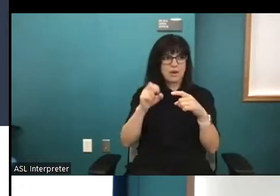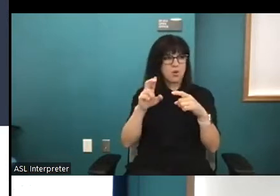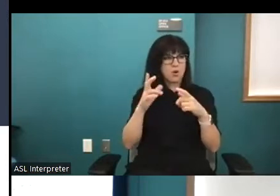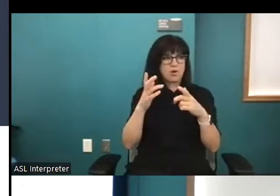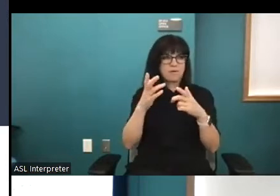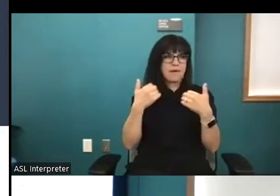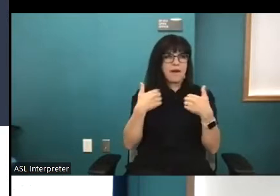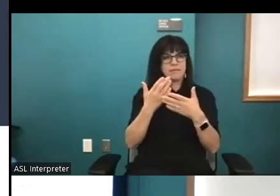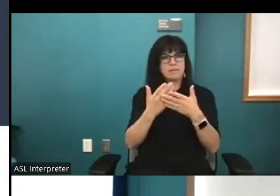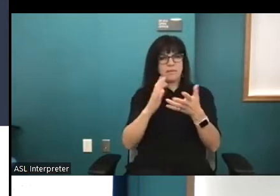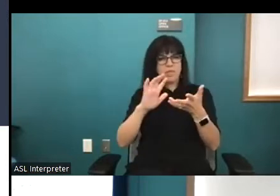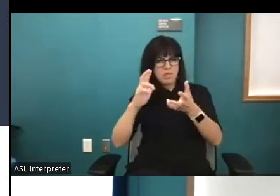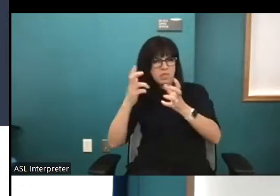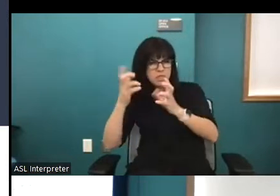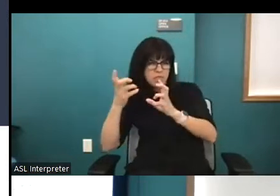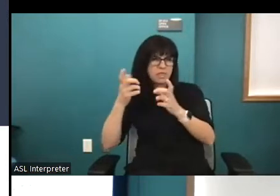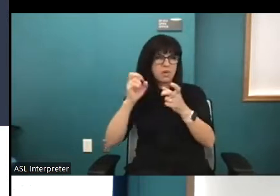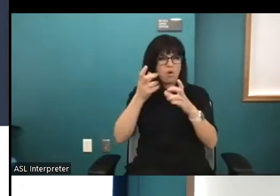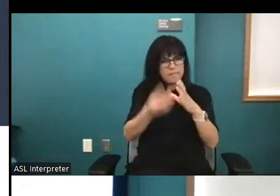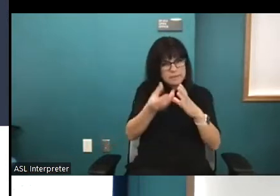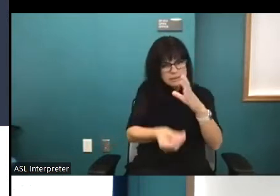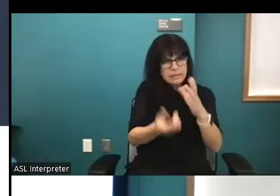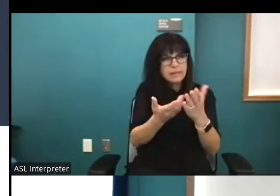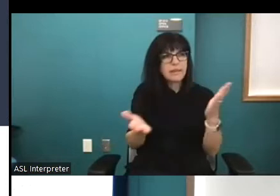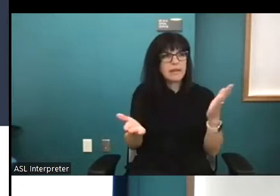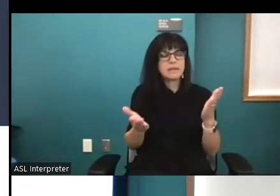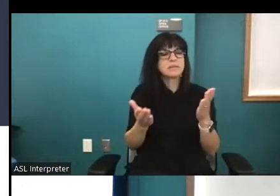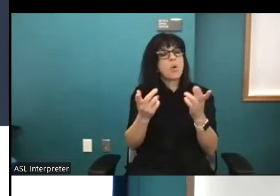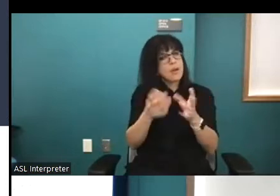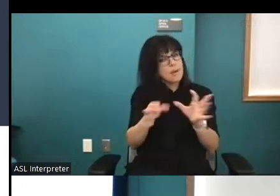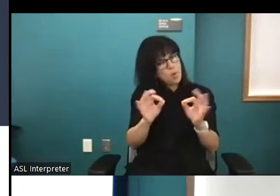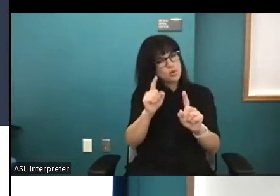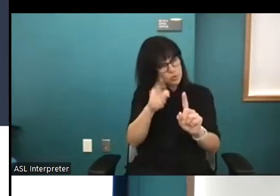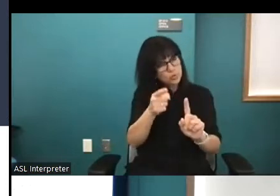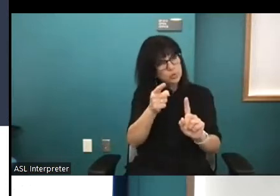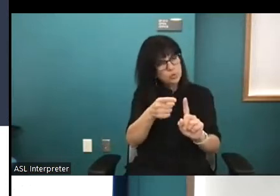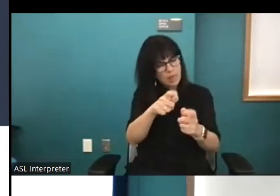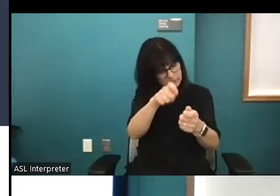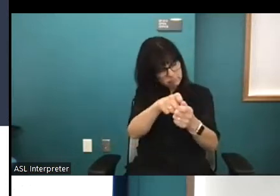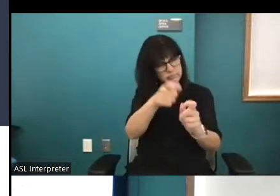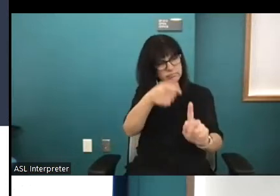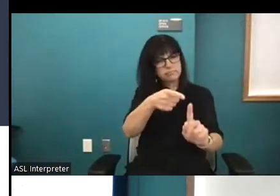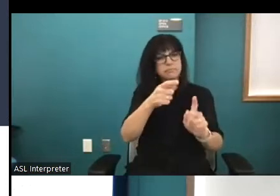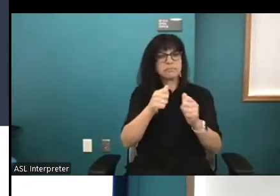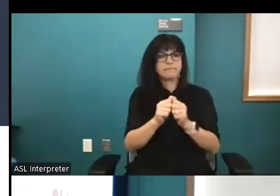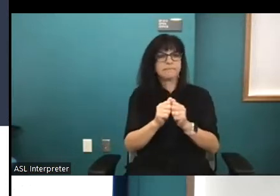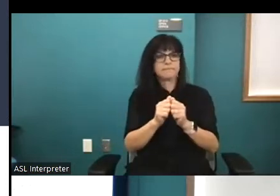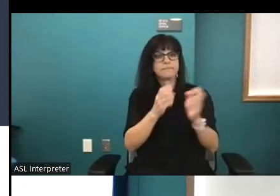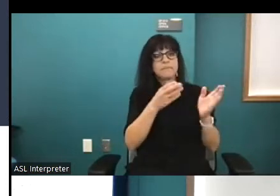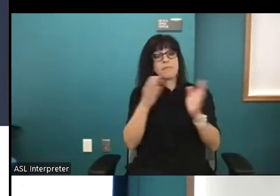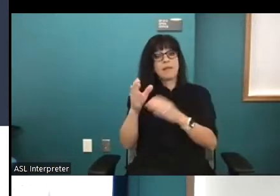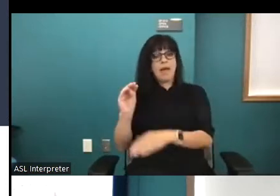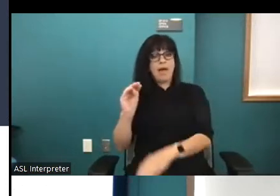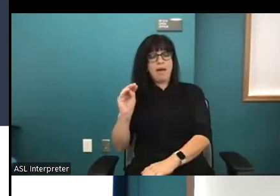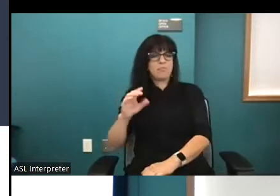some distortion, or they will be missing stuff or whatever. So you really has to be kind of precise. M levels or